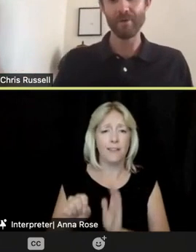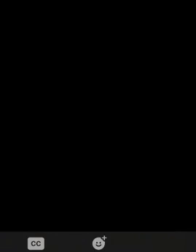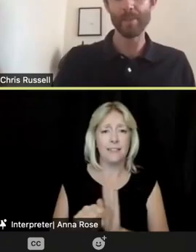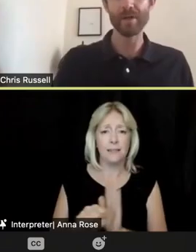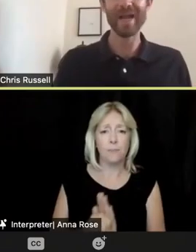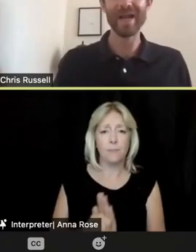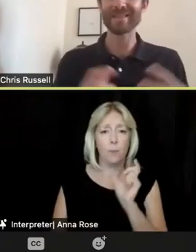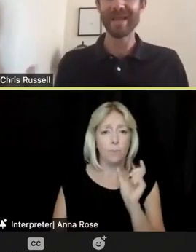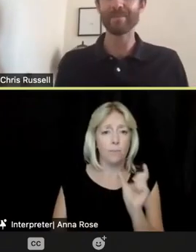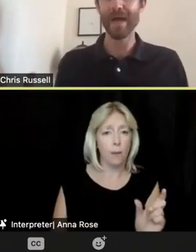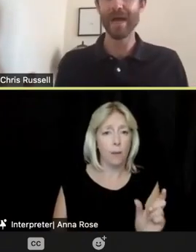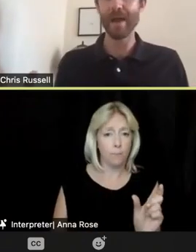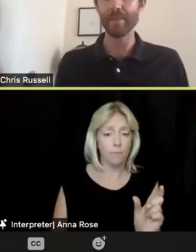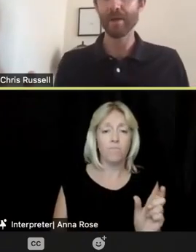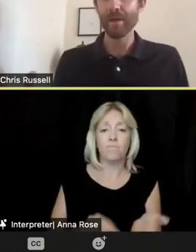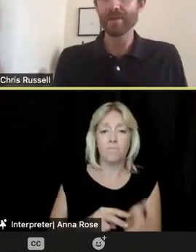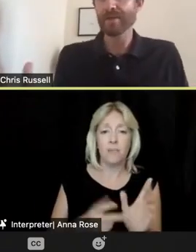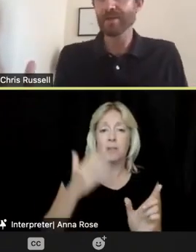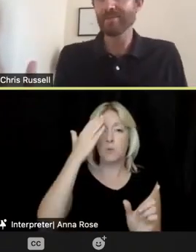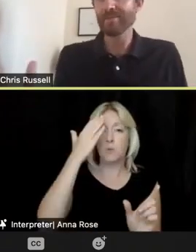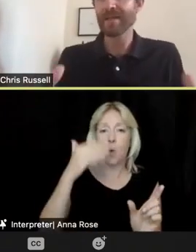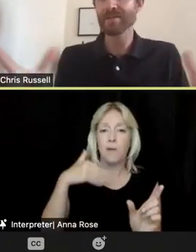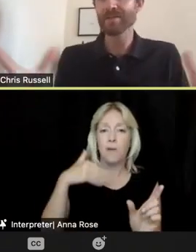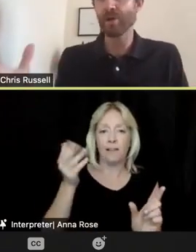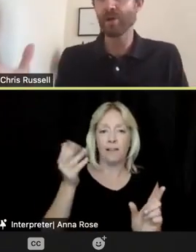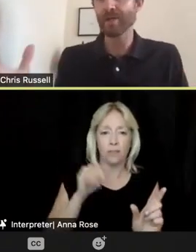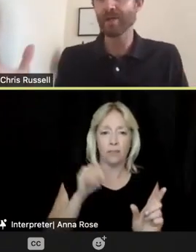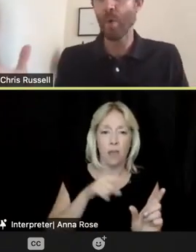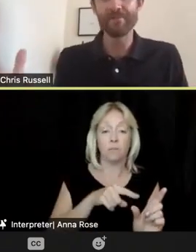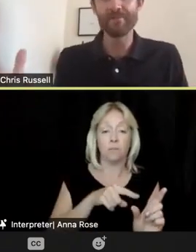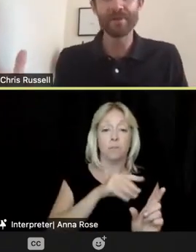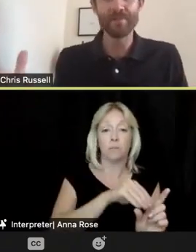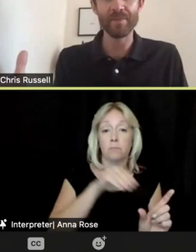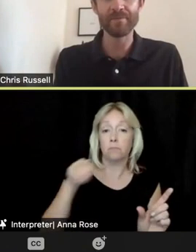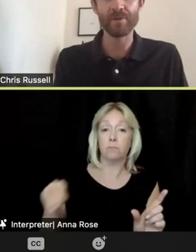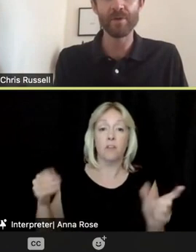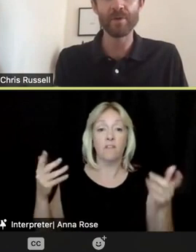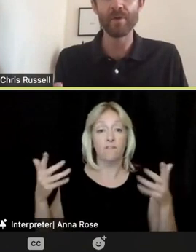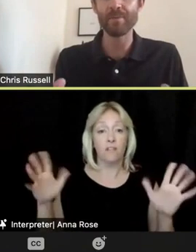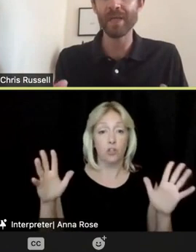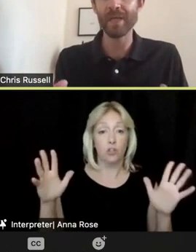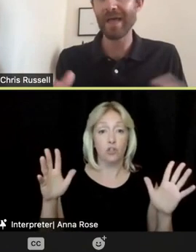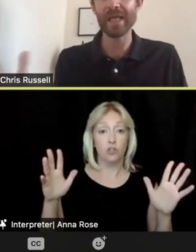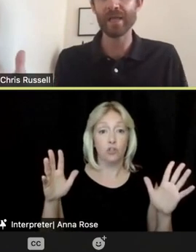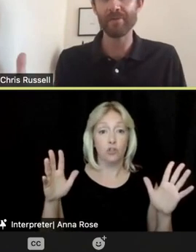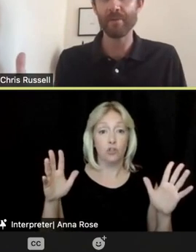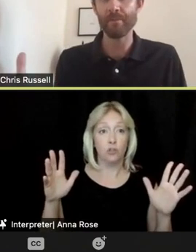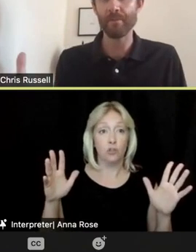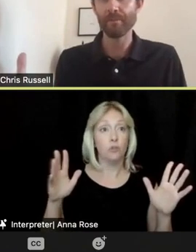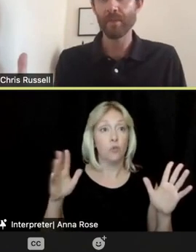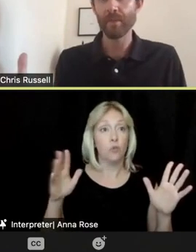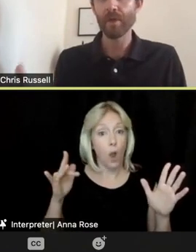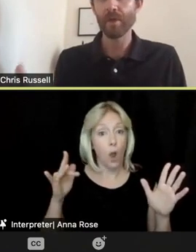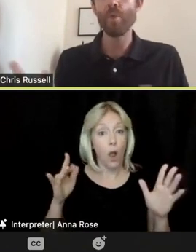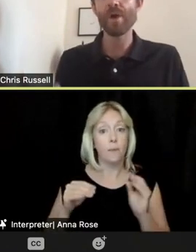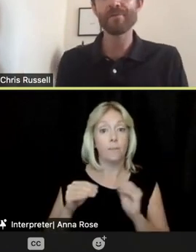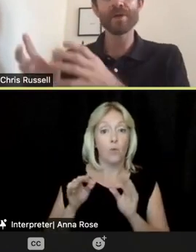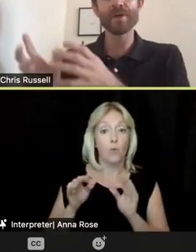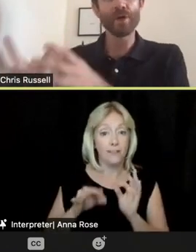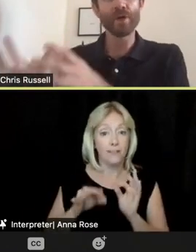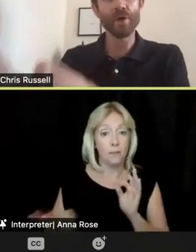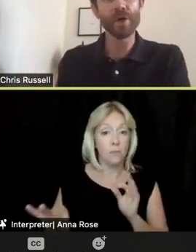set of vocabulary at the same time, because it doesn't make sense to look at 20 different symbols if you don't know the meaning of any of them.